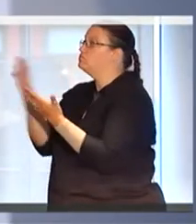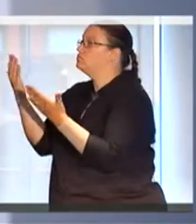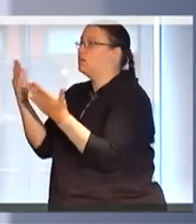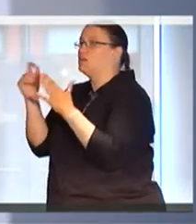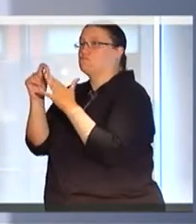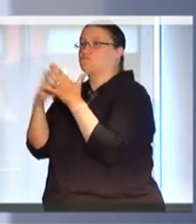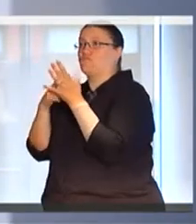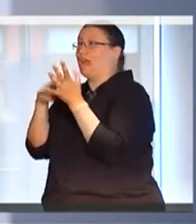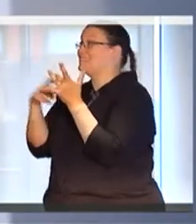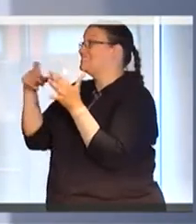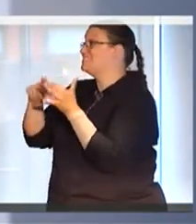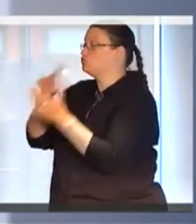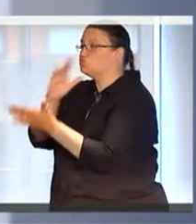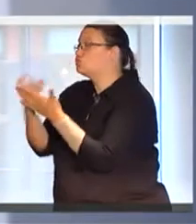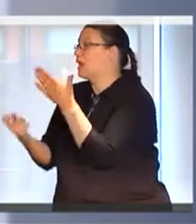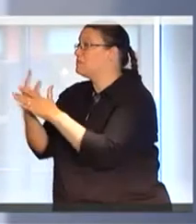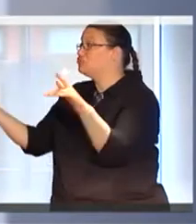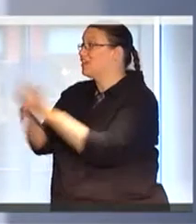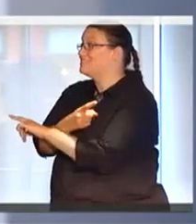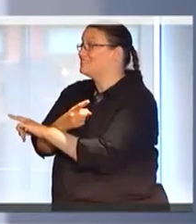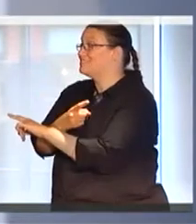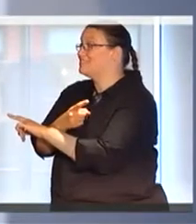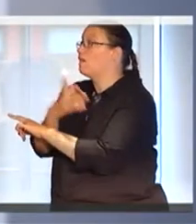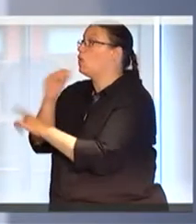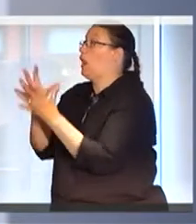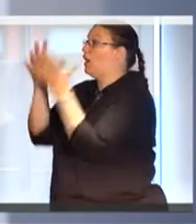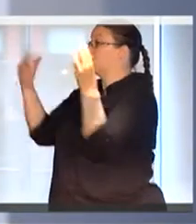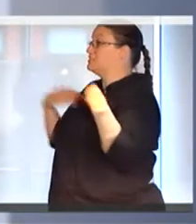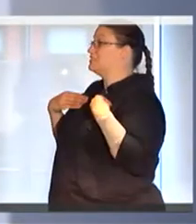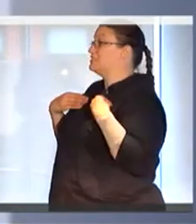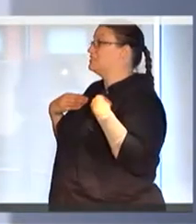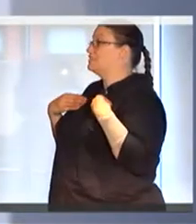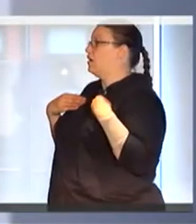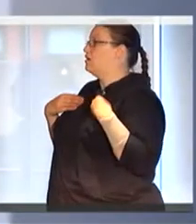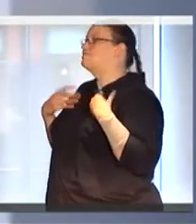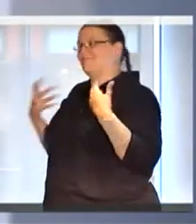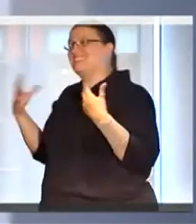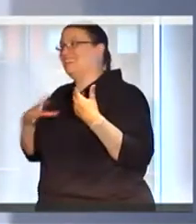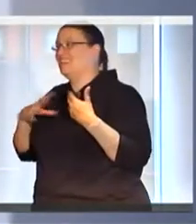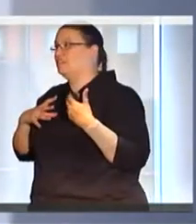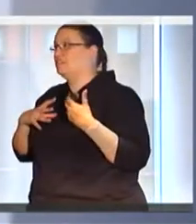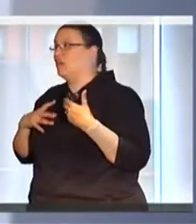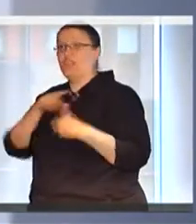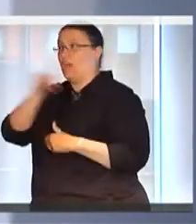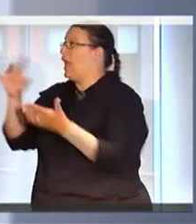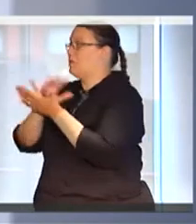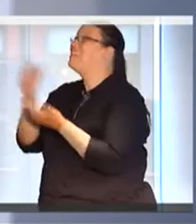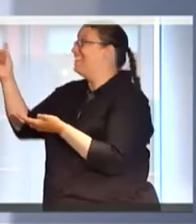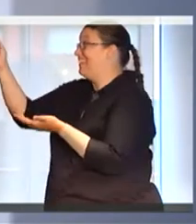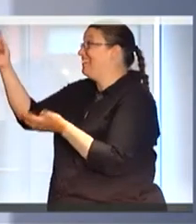as opposed to on paper, among the larger providers, where we are now focusing more on larger